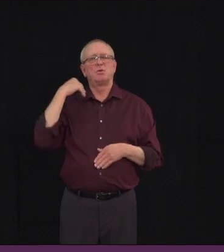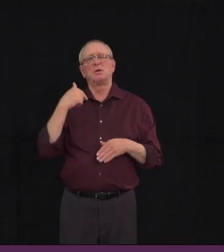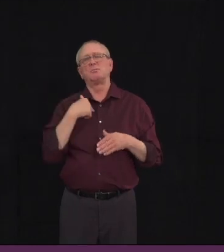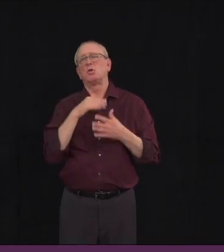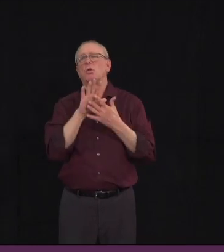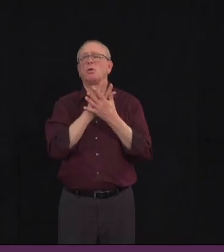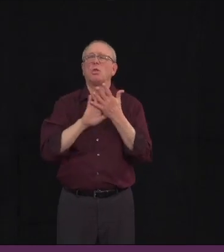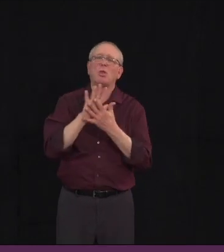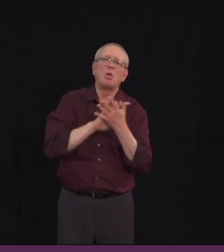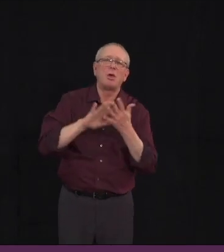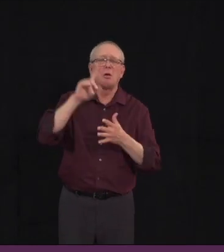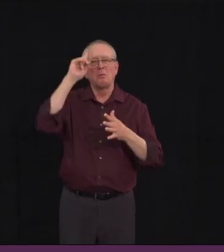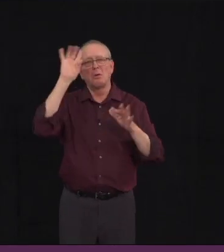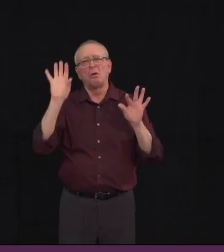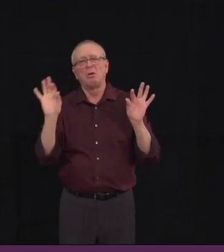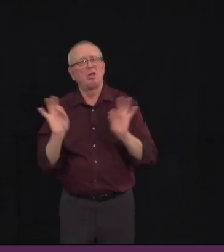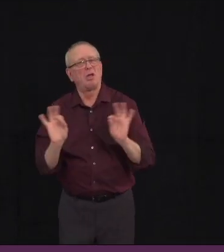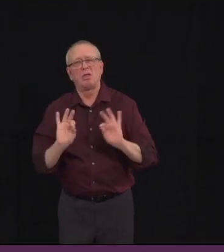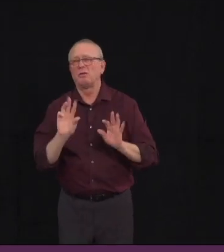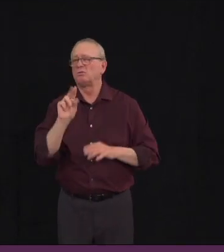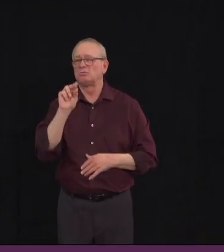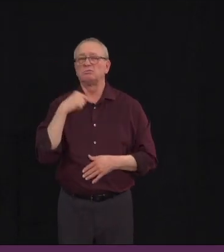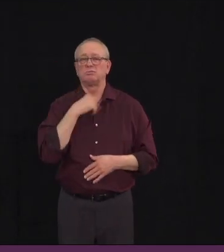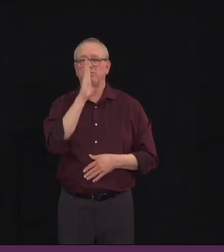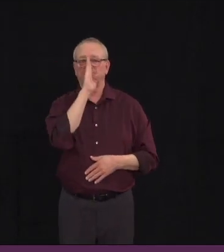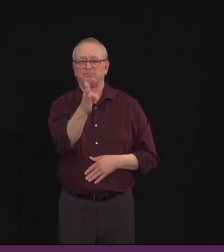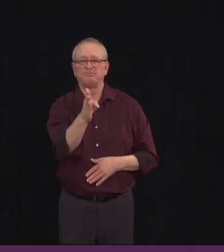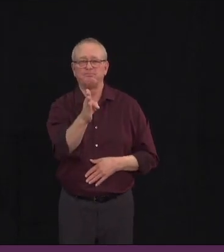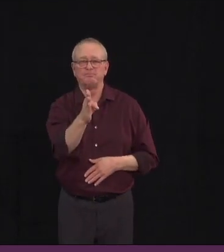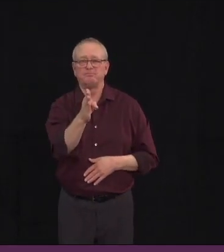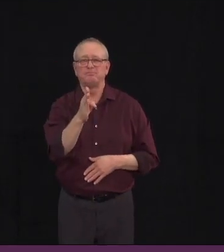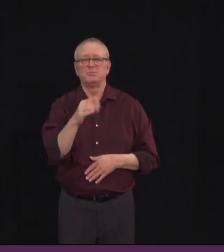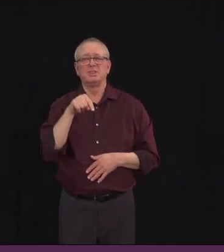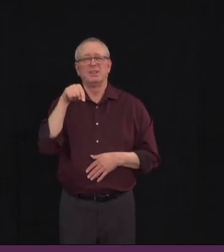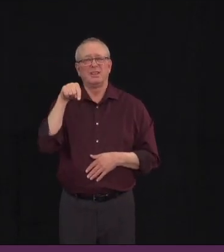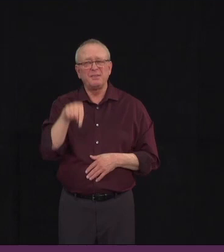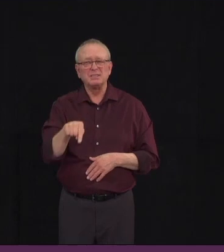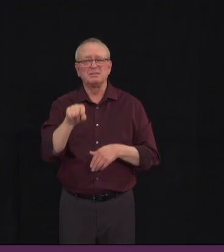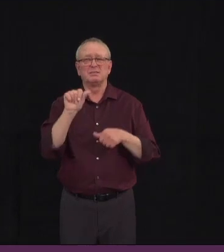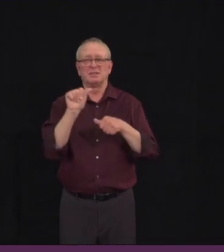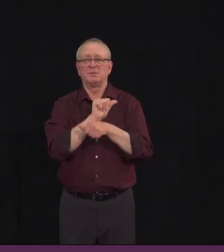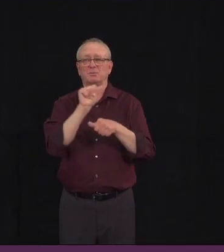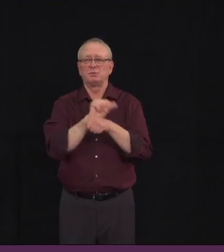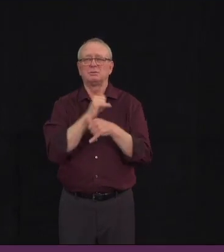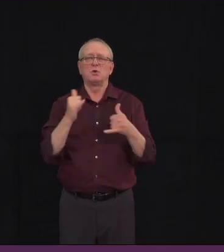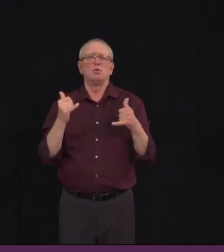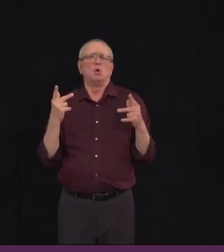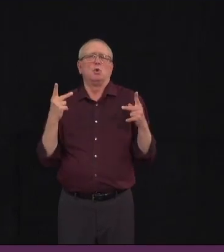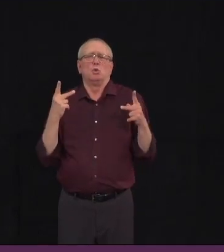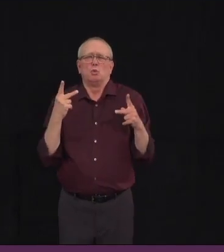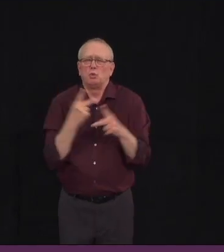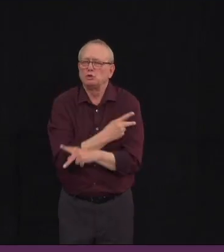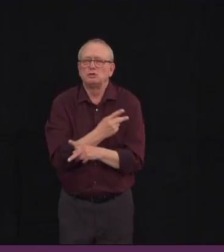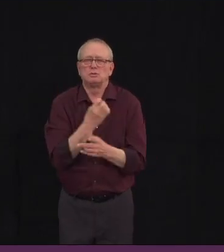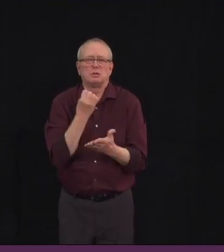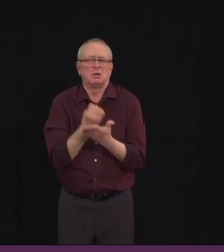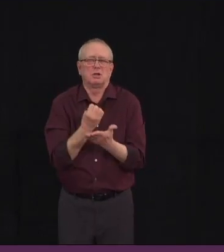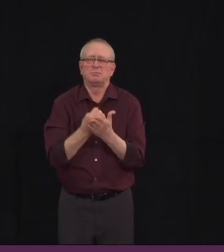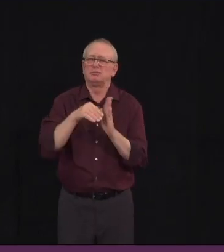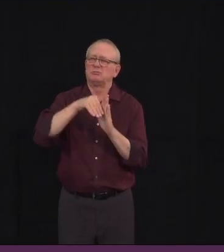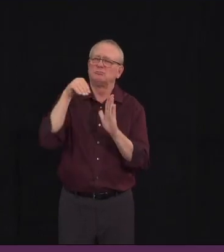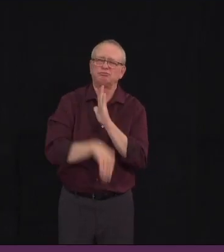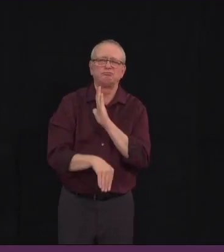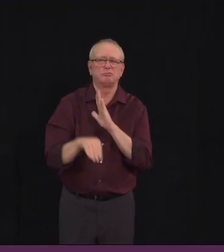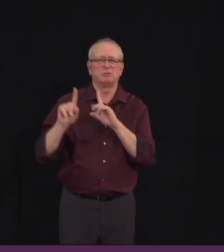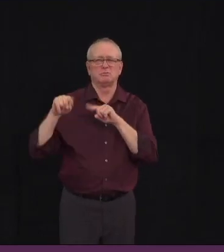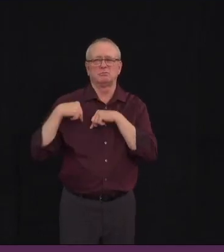most severe economic conditions since the Great Depression of the 1930s. And it will take heroic effort and determination